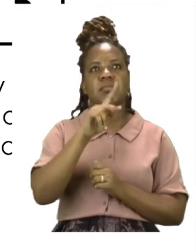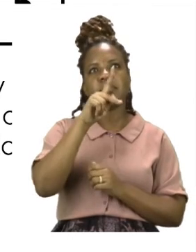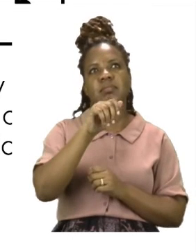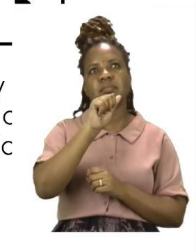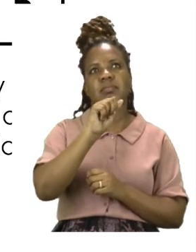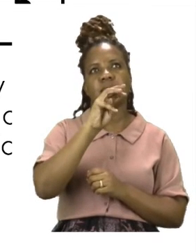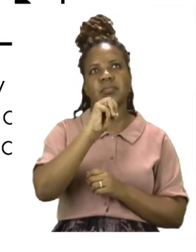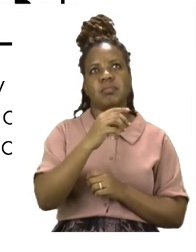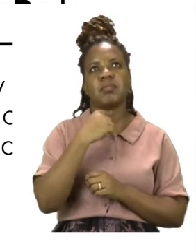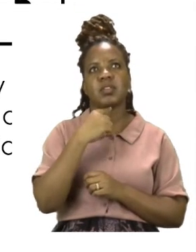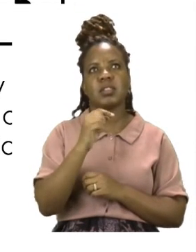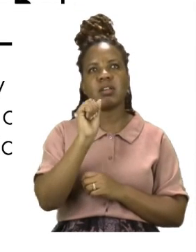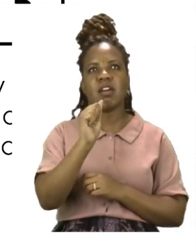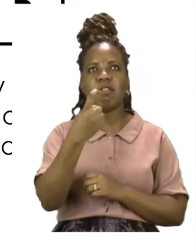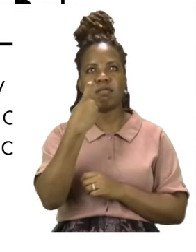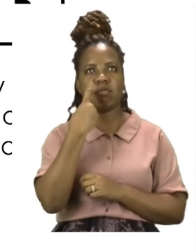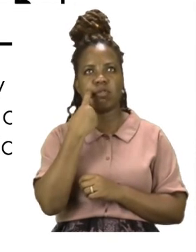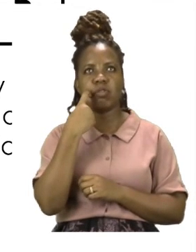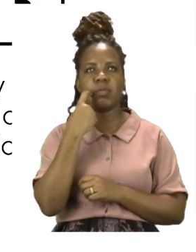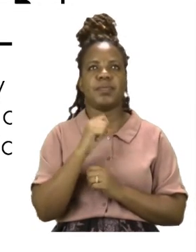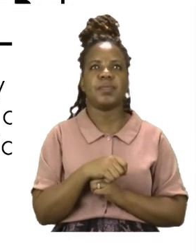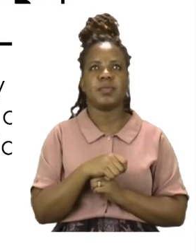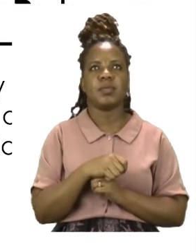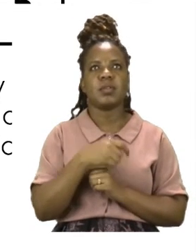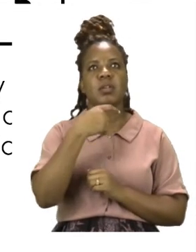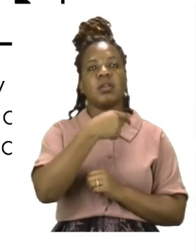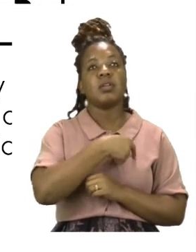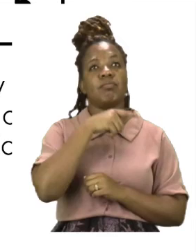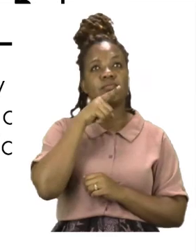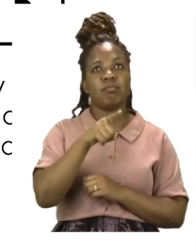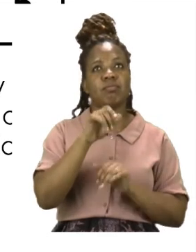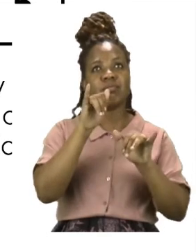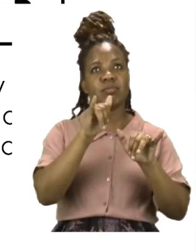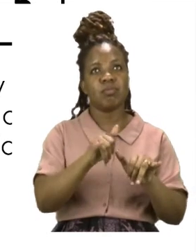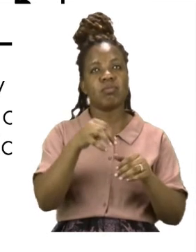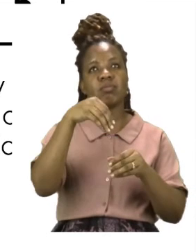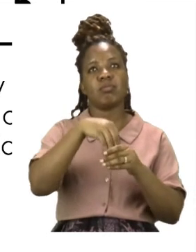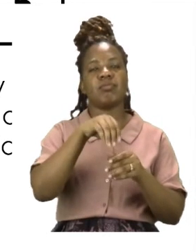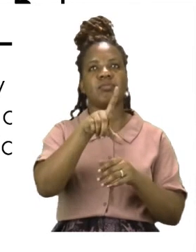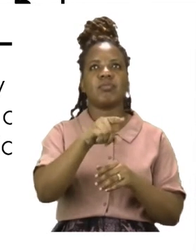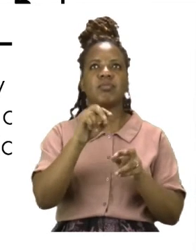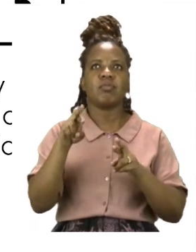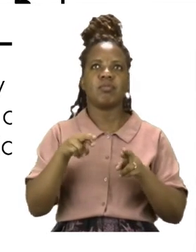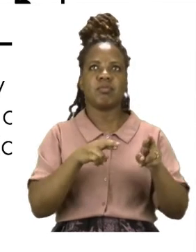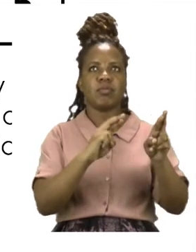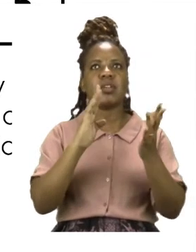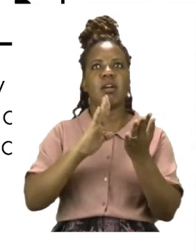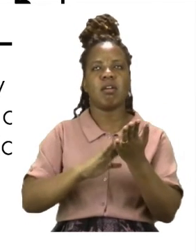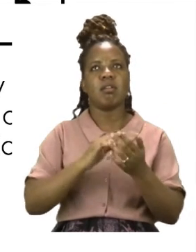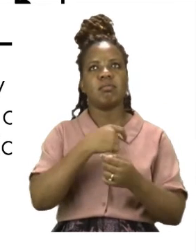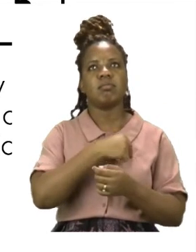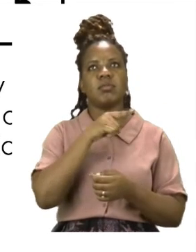Pam is a fish. She lives in the river and she is